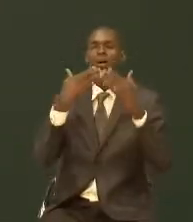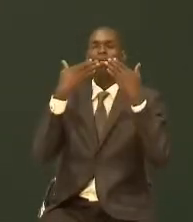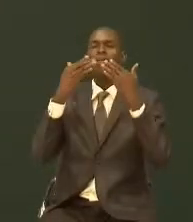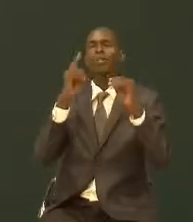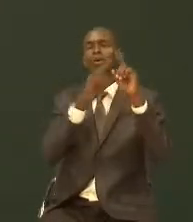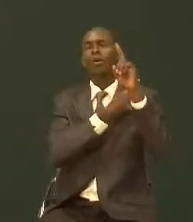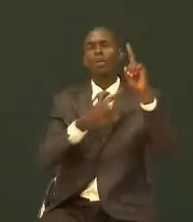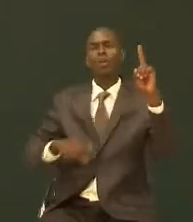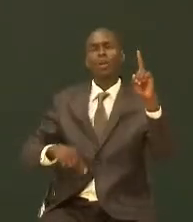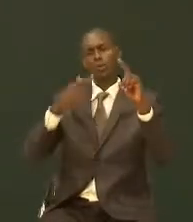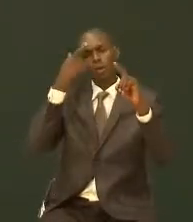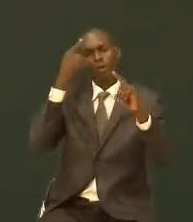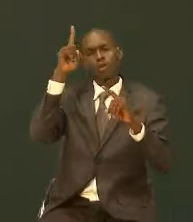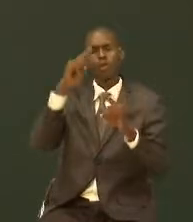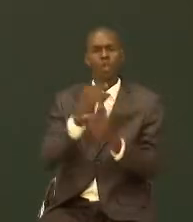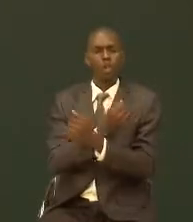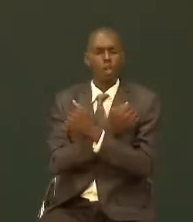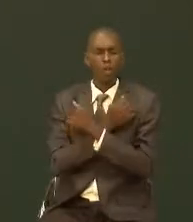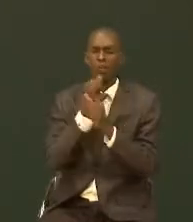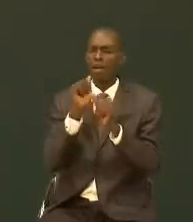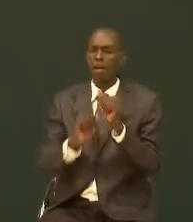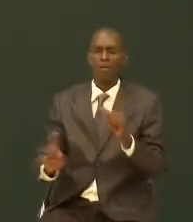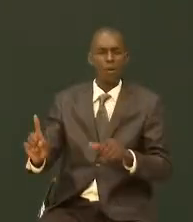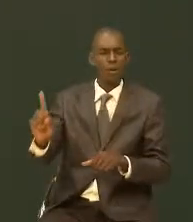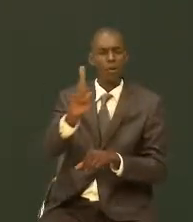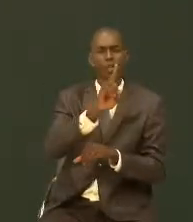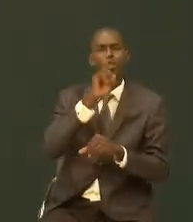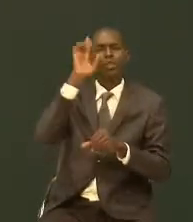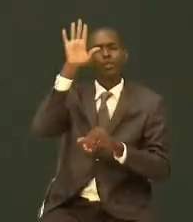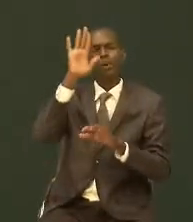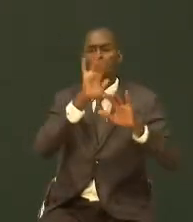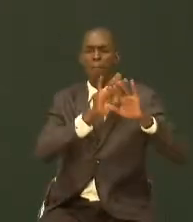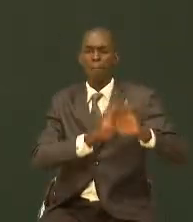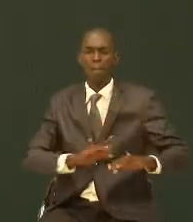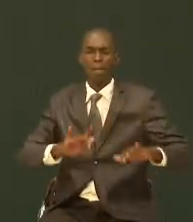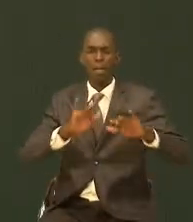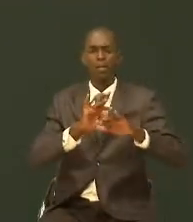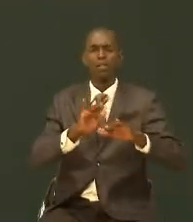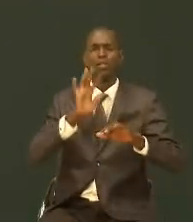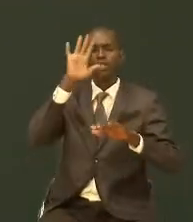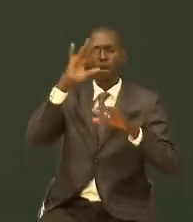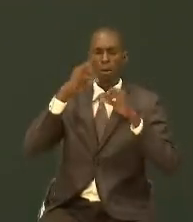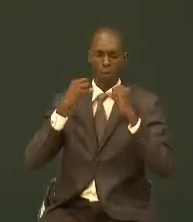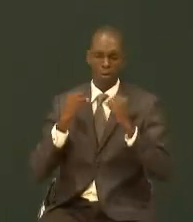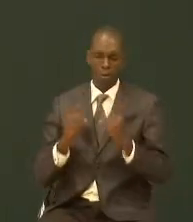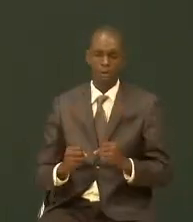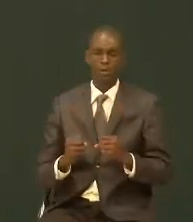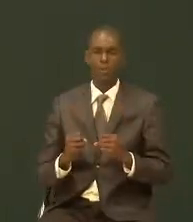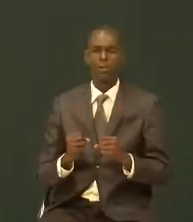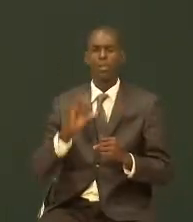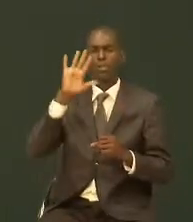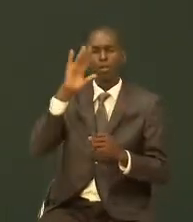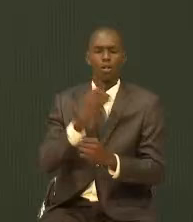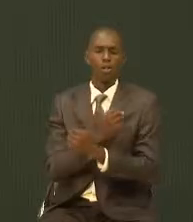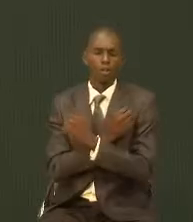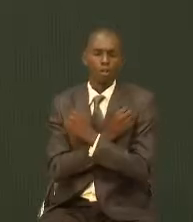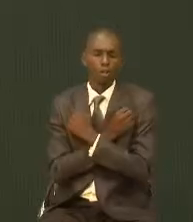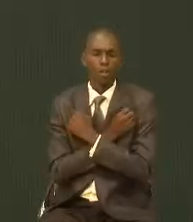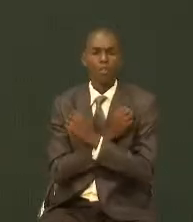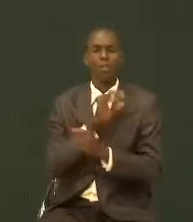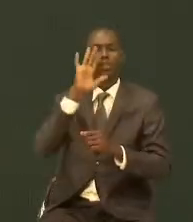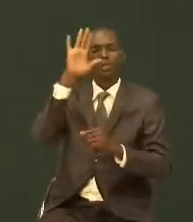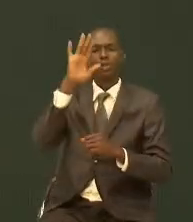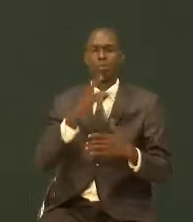you love everyone, and your mercy, and your power, and your love, and your